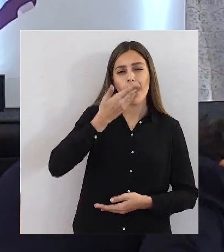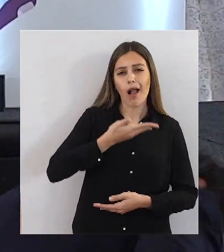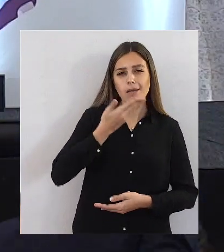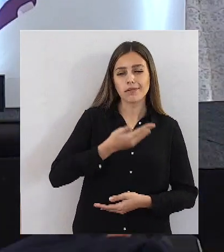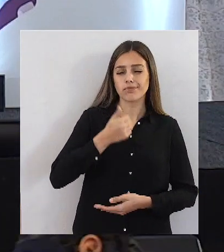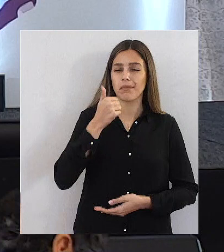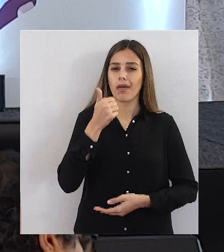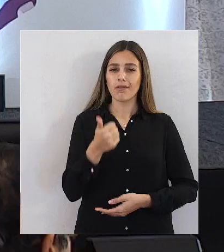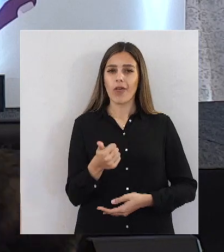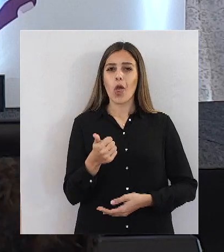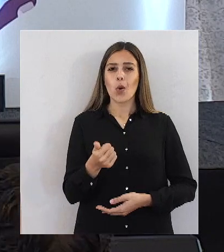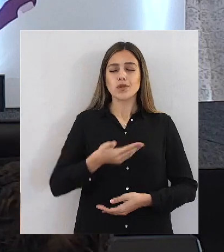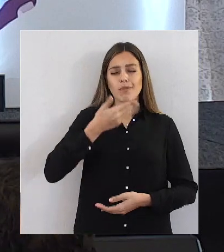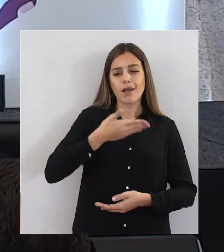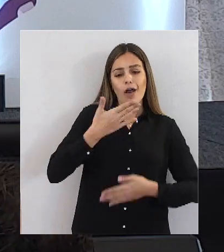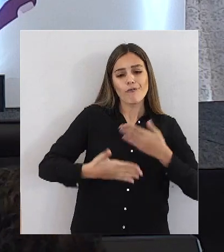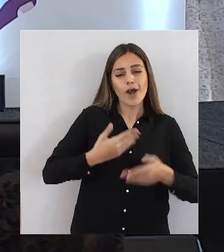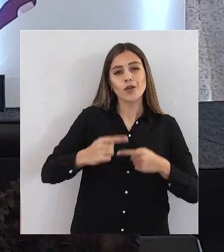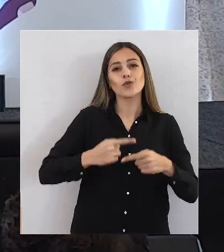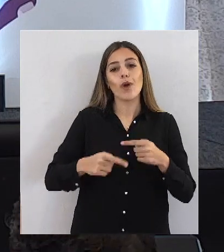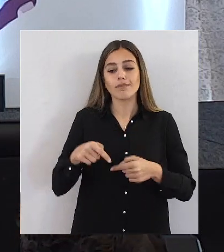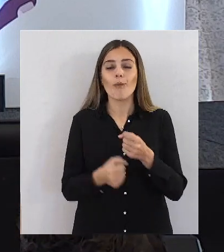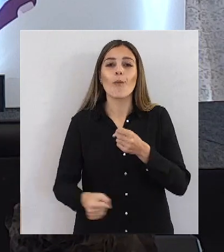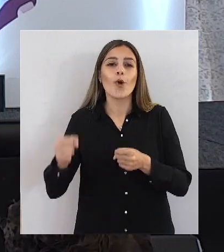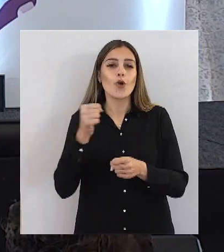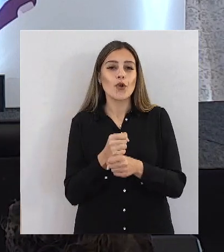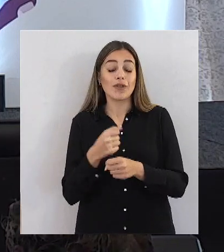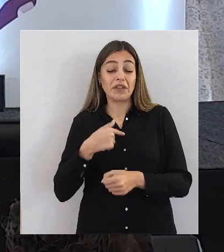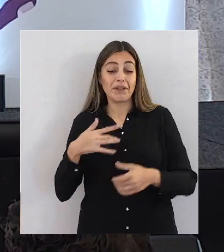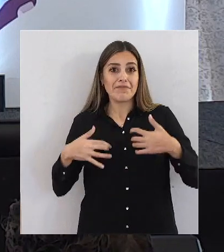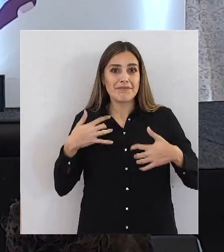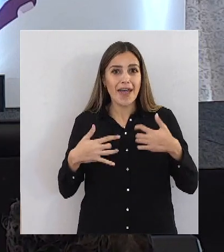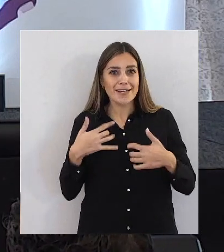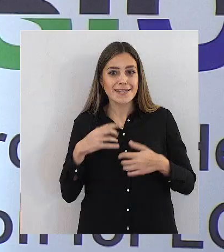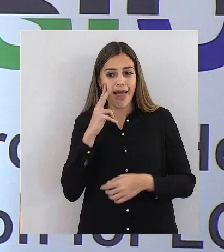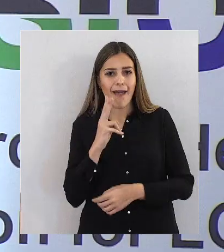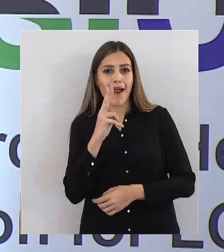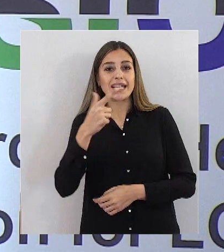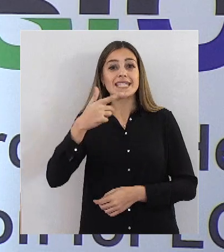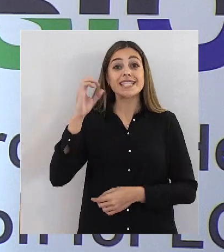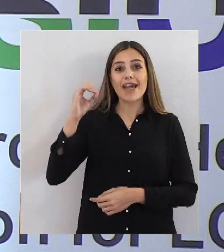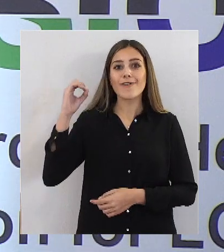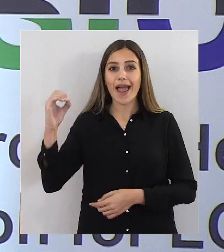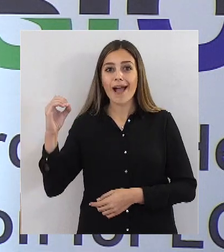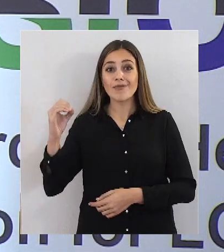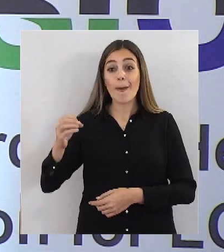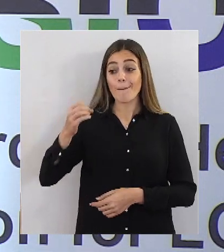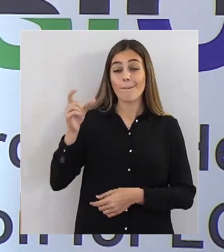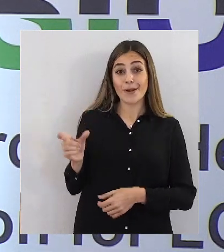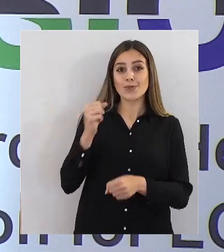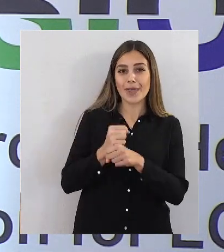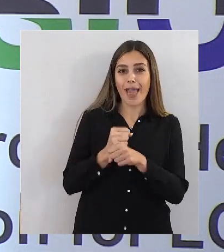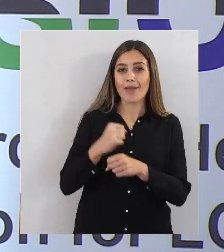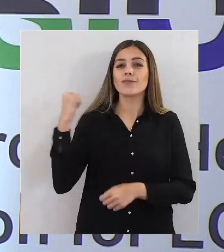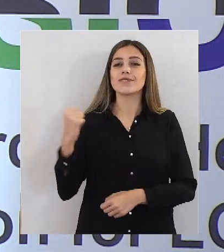to the Transform project. I was particularly intrigued seeing almost 700 professionals reached thanks to Transform, one of